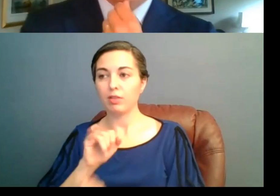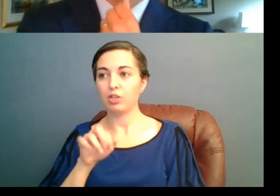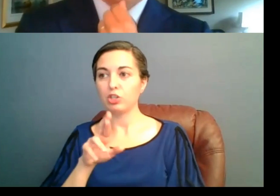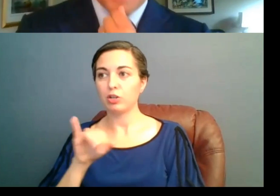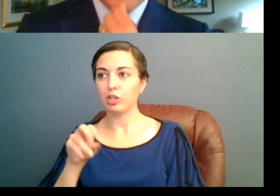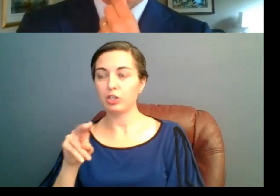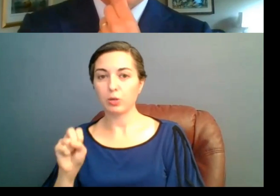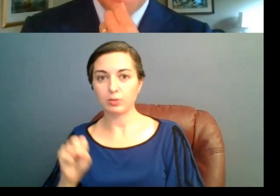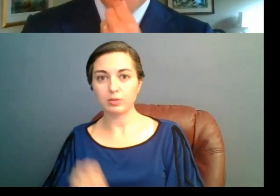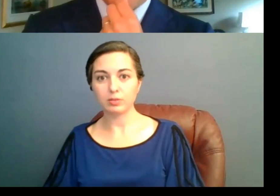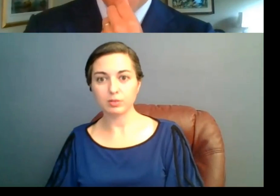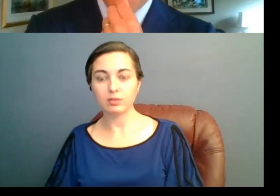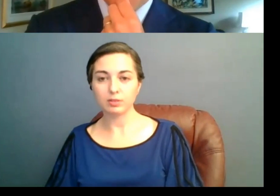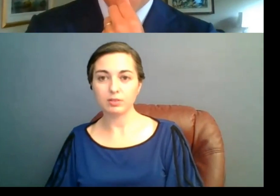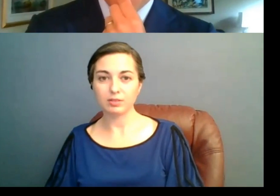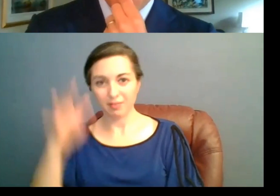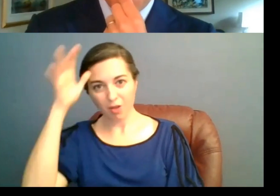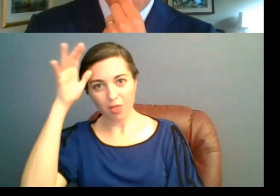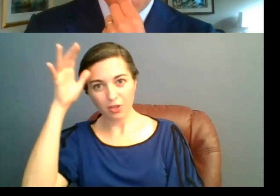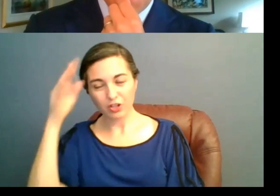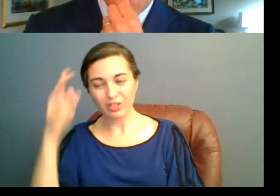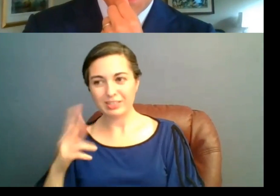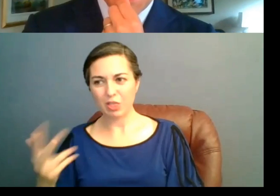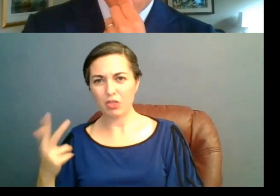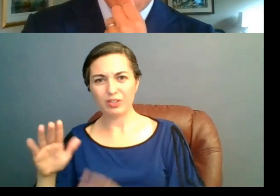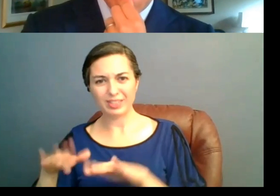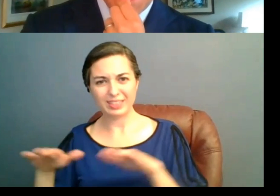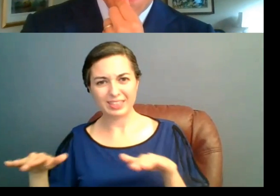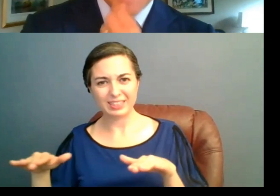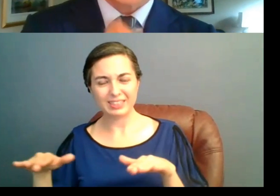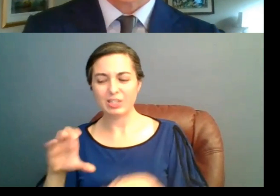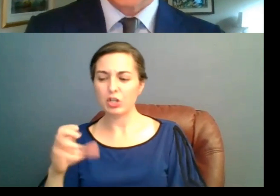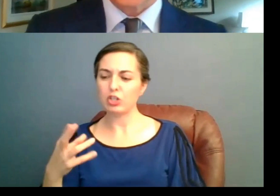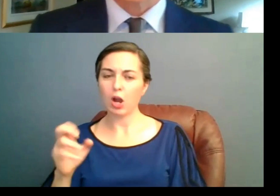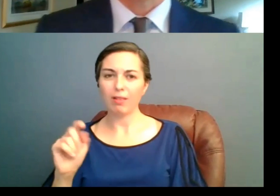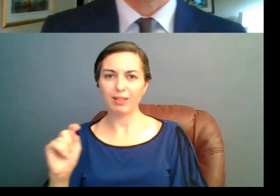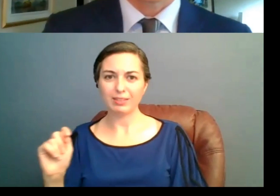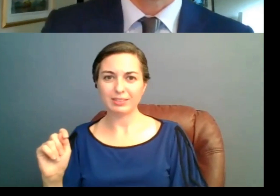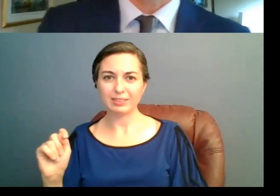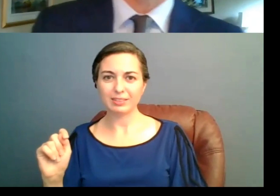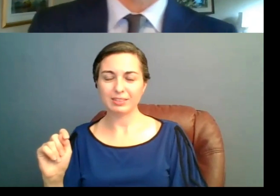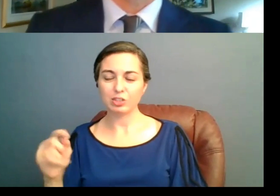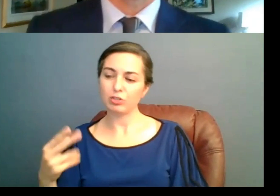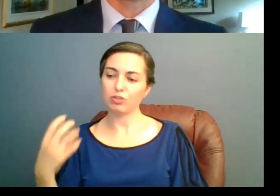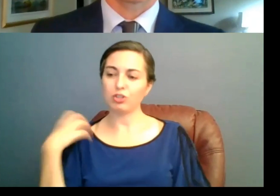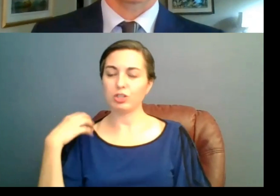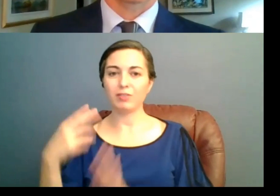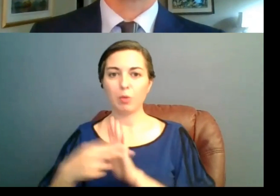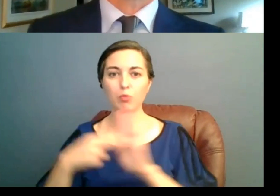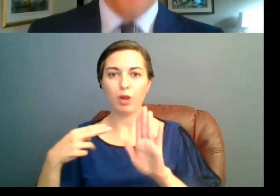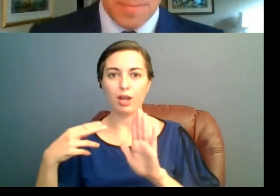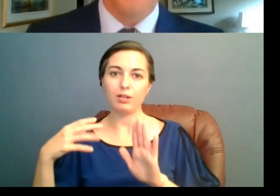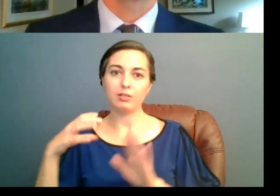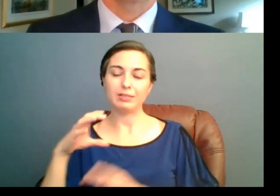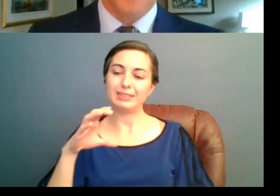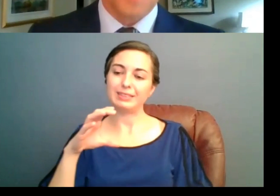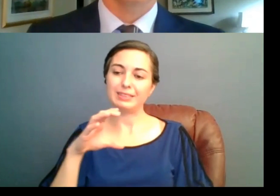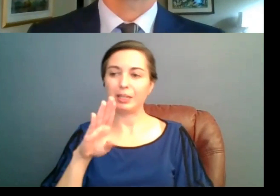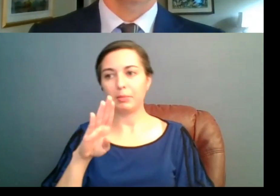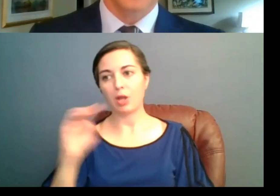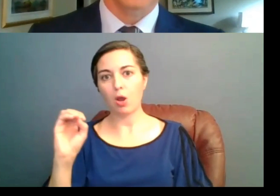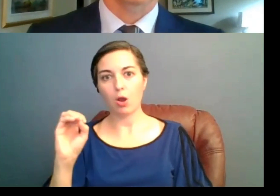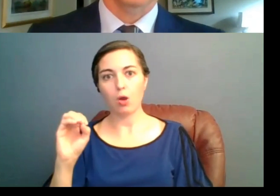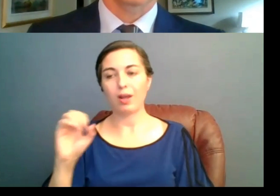the father, and then his three kids, Charlotte, who's our chief brand officer, Stephen, who's essentially